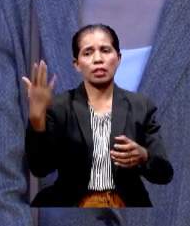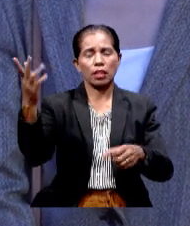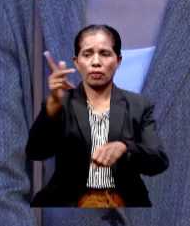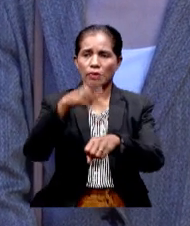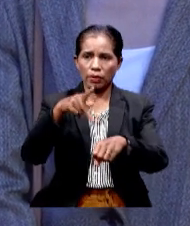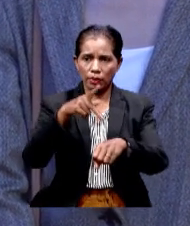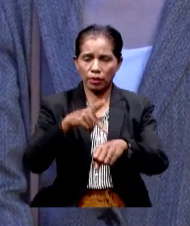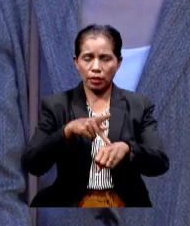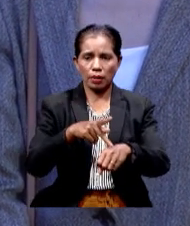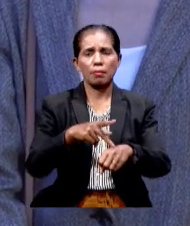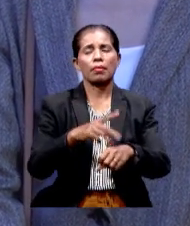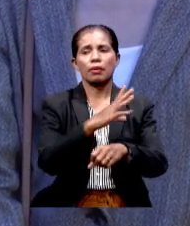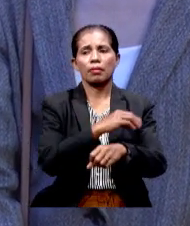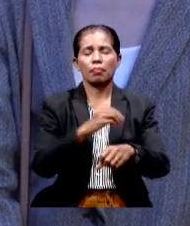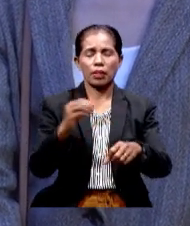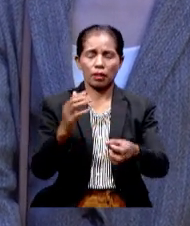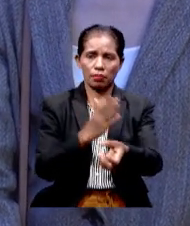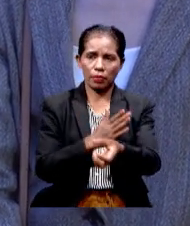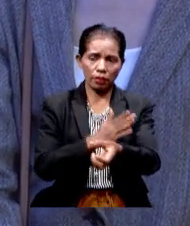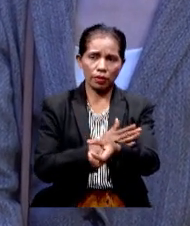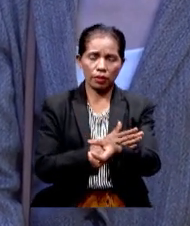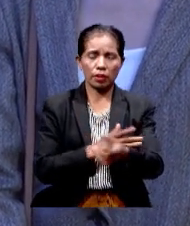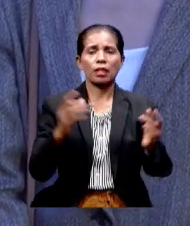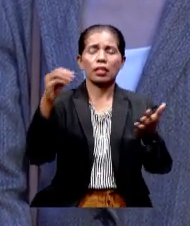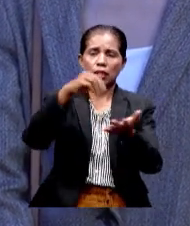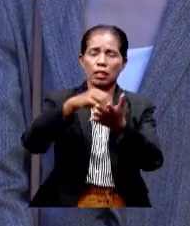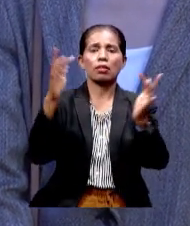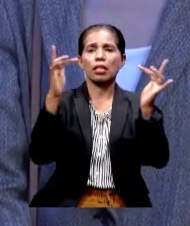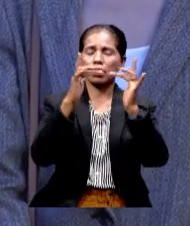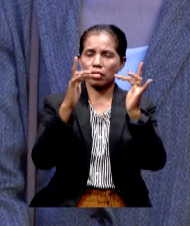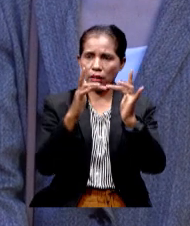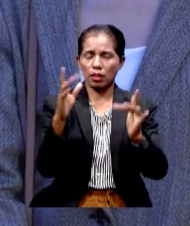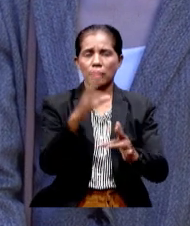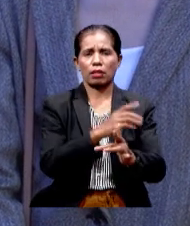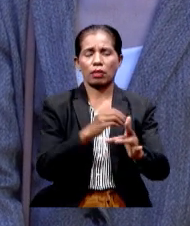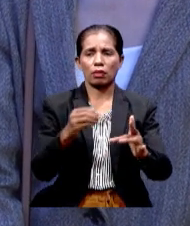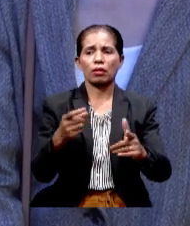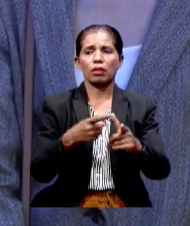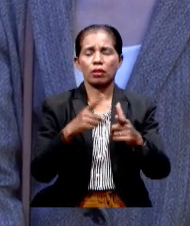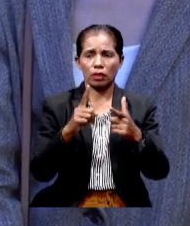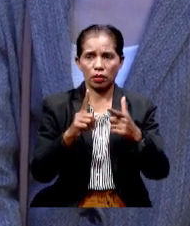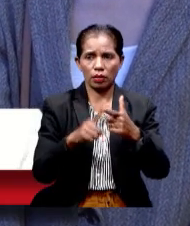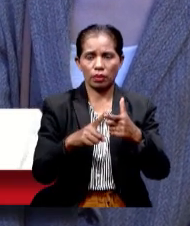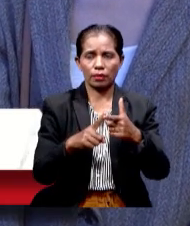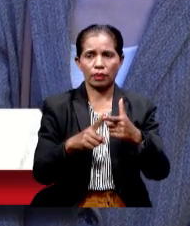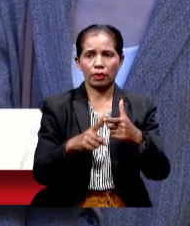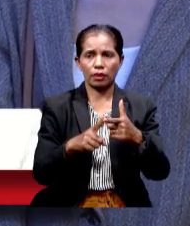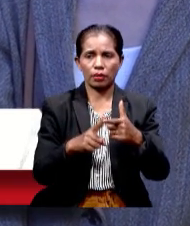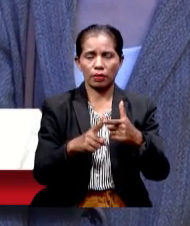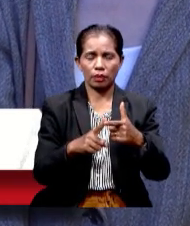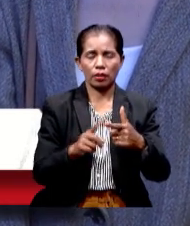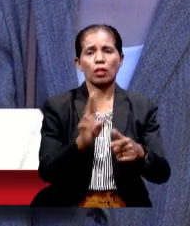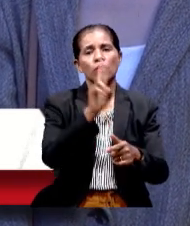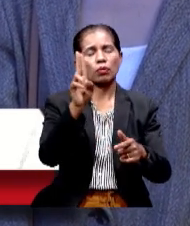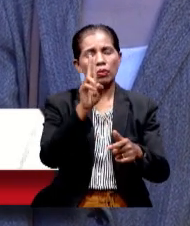also can promote internet as an empowering tool, and it can be used for